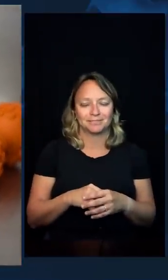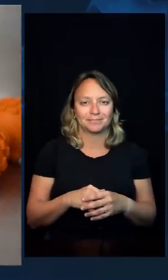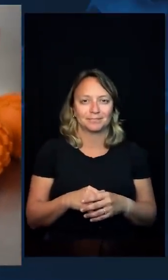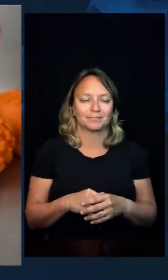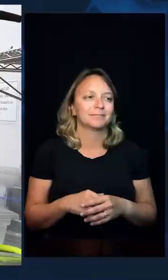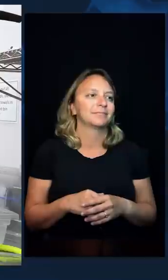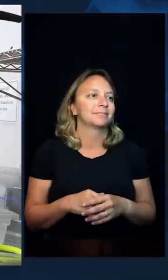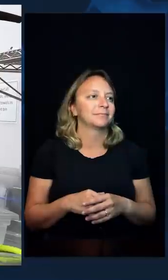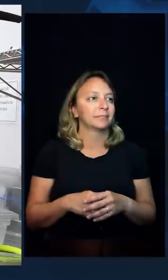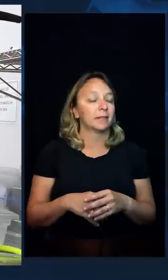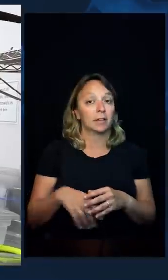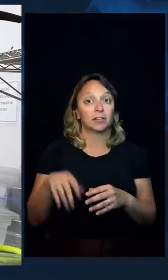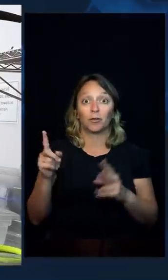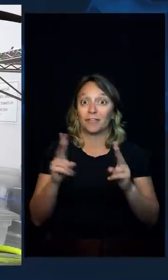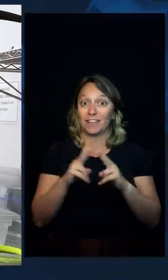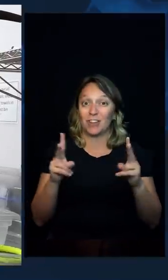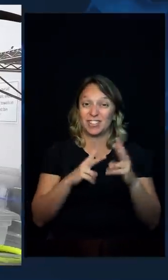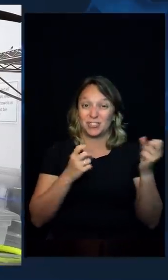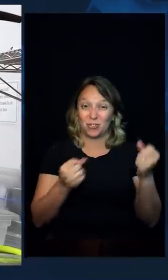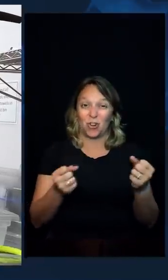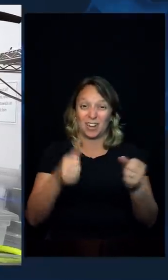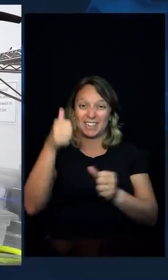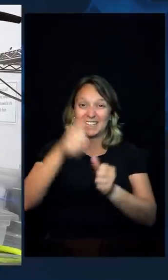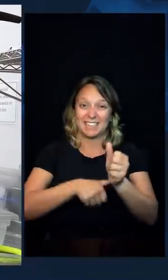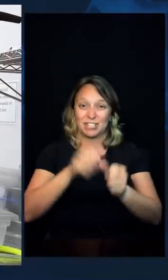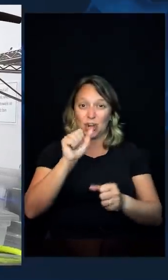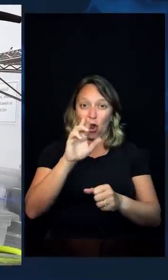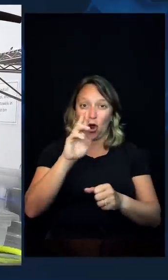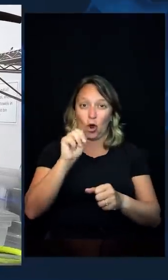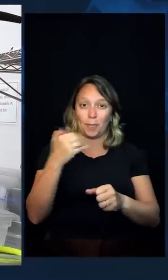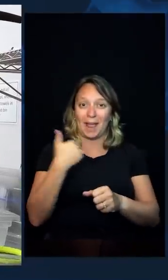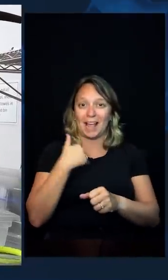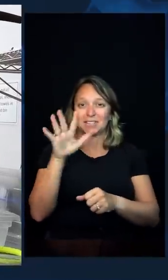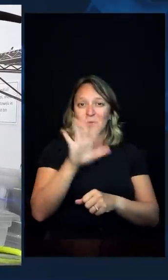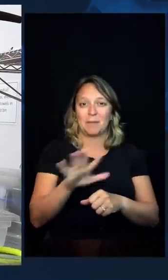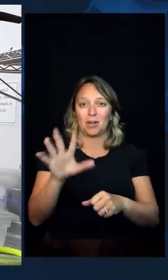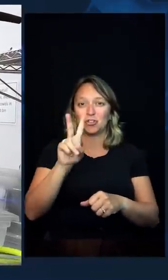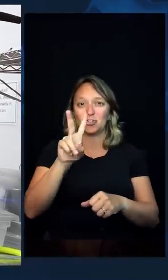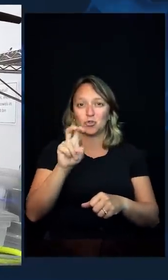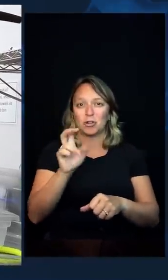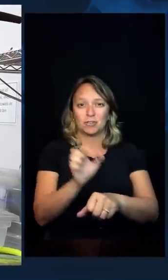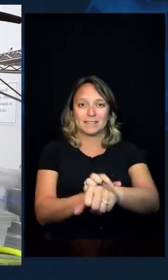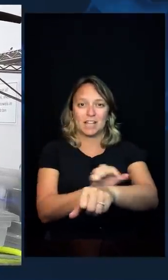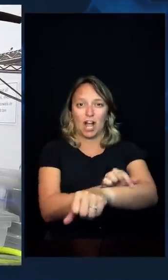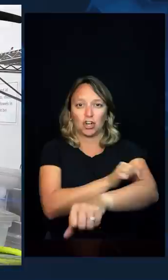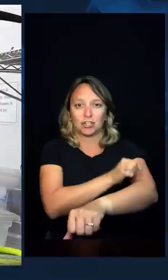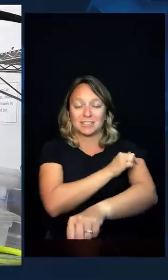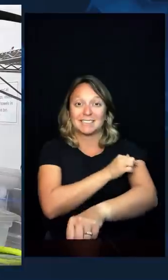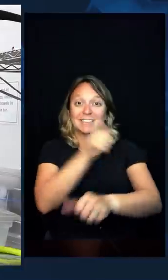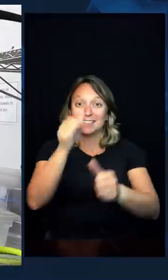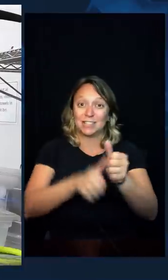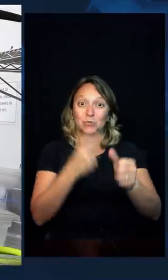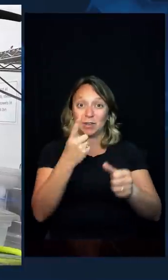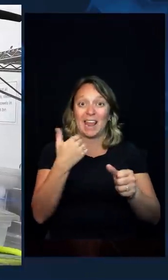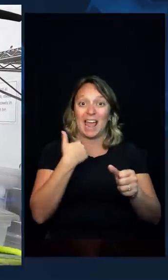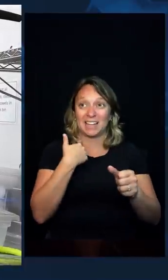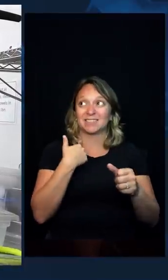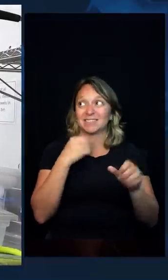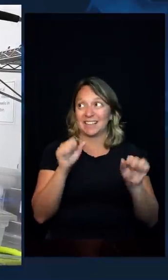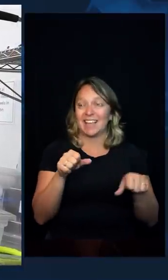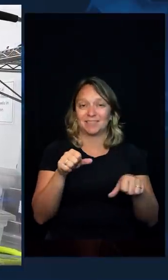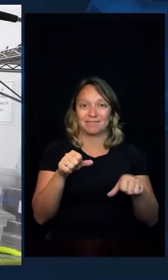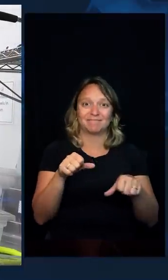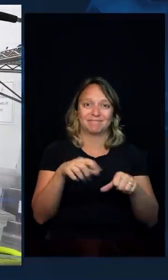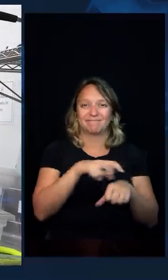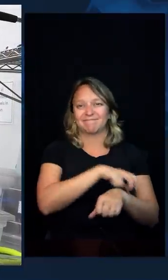So octopuses are really strong. Now each arm has about 200 suckers. Now those suckers can hold about 30 pounds. So each of those suckers